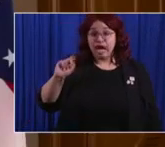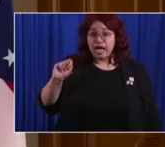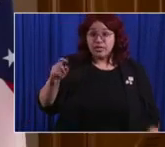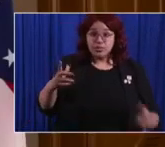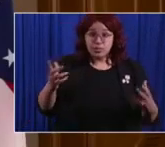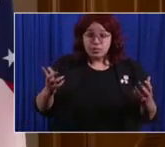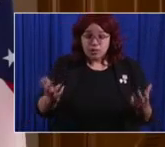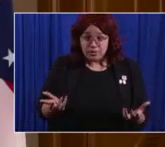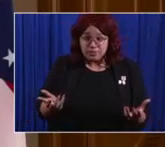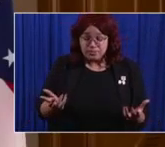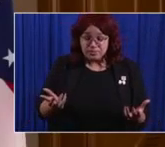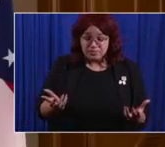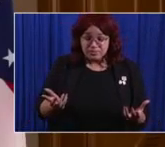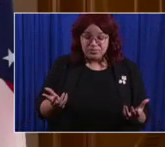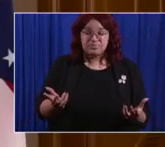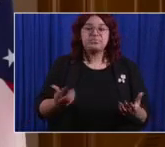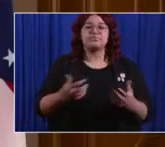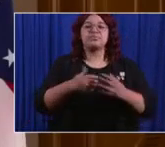this